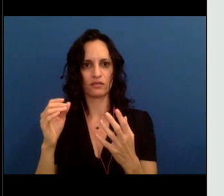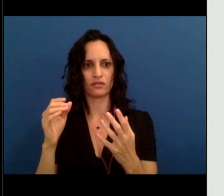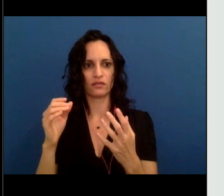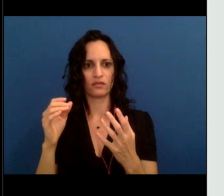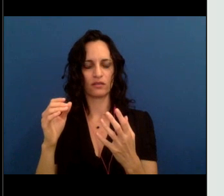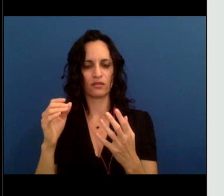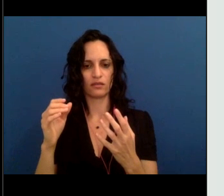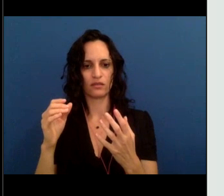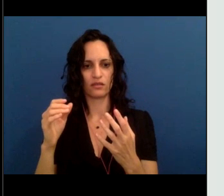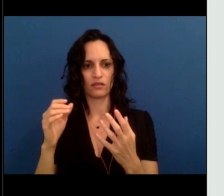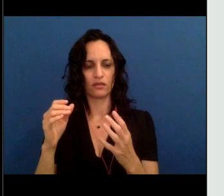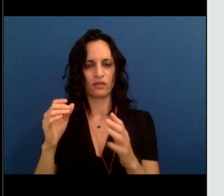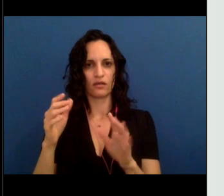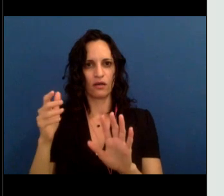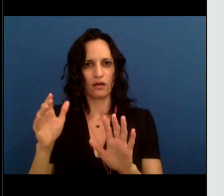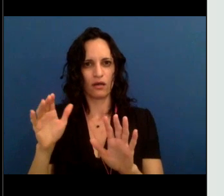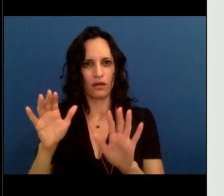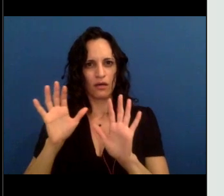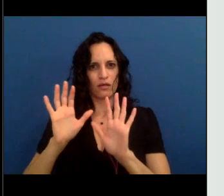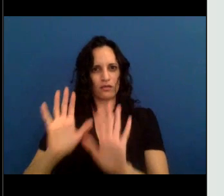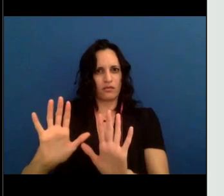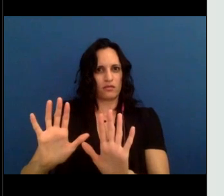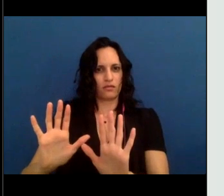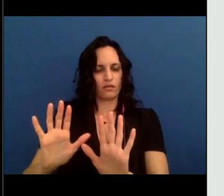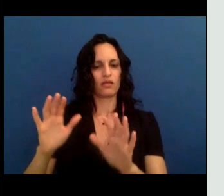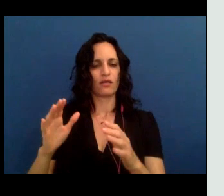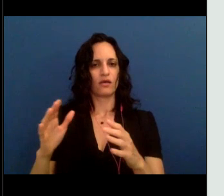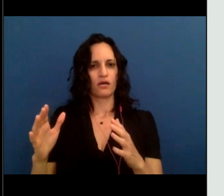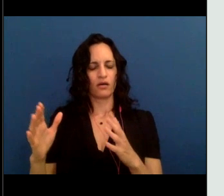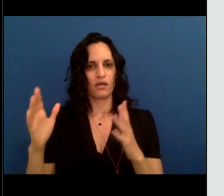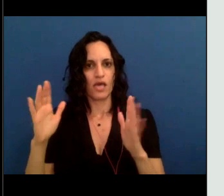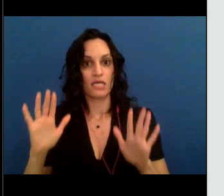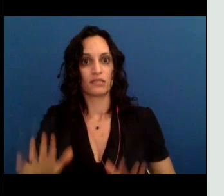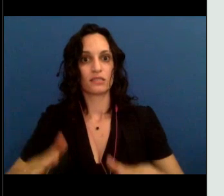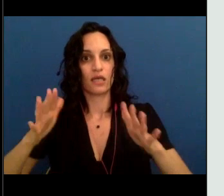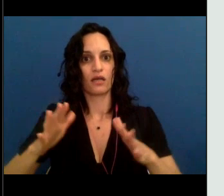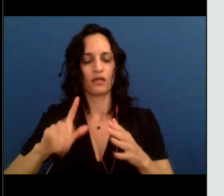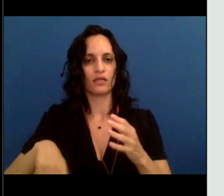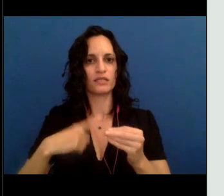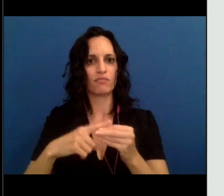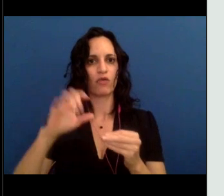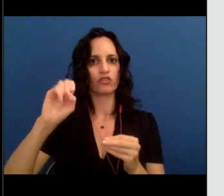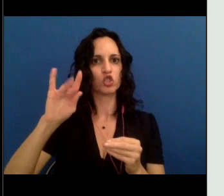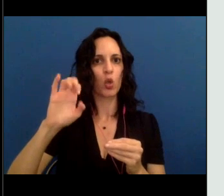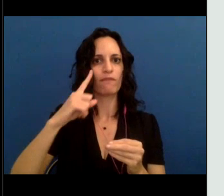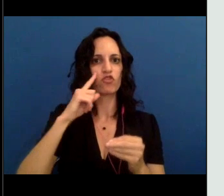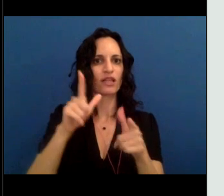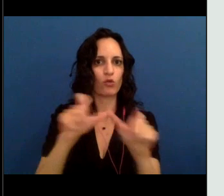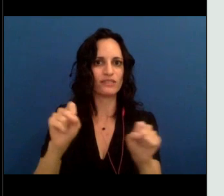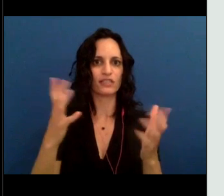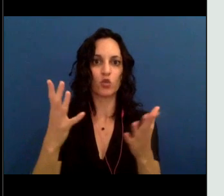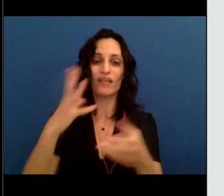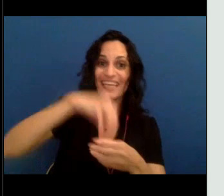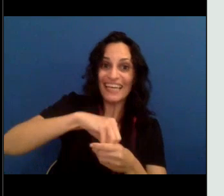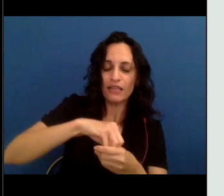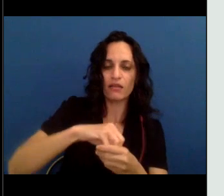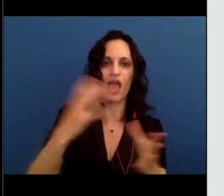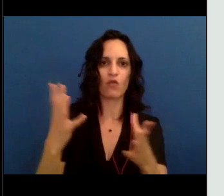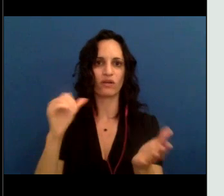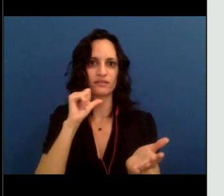the scope of what linguistics is and isn't. And so moving forward, I have a few suggestions. One is that we ought